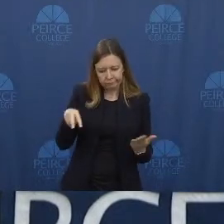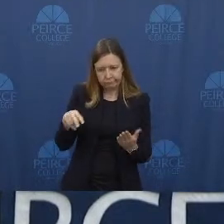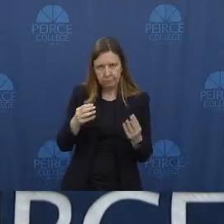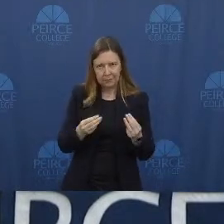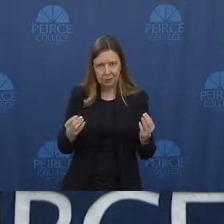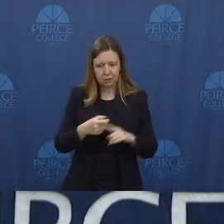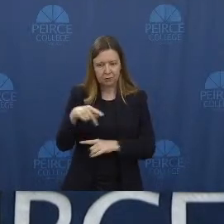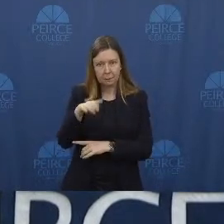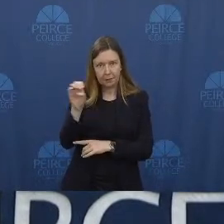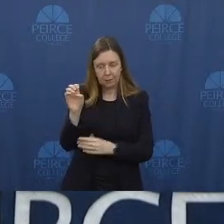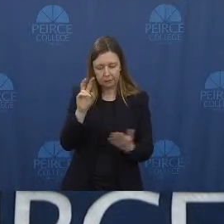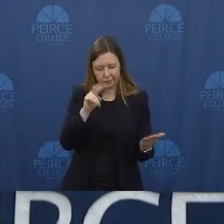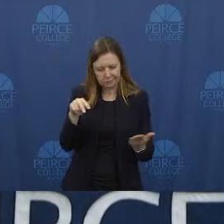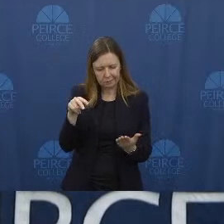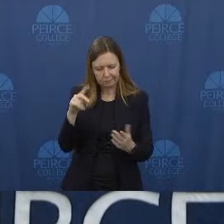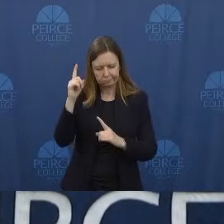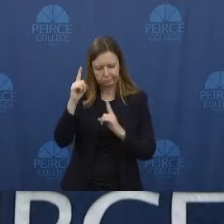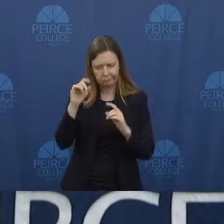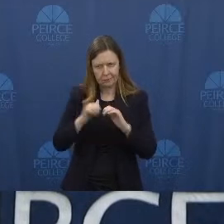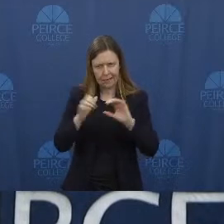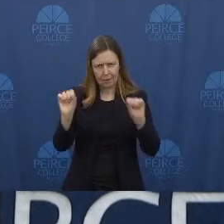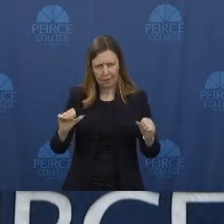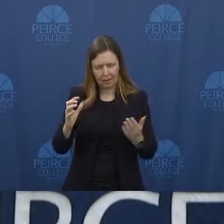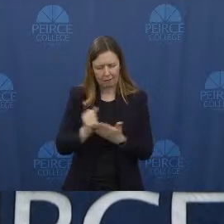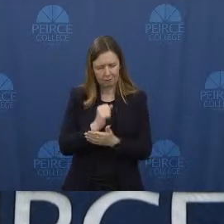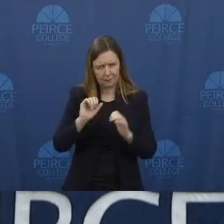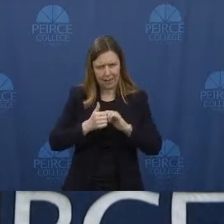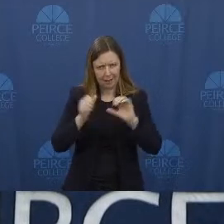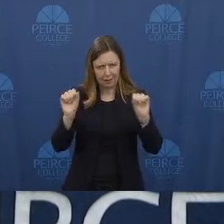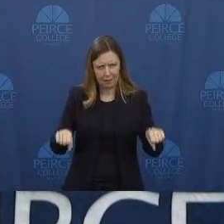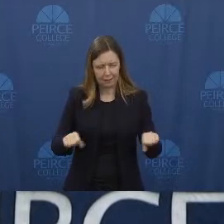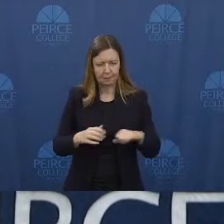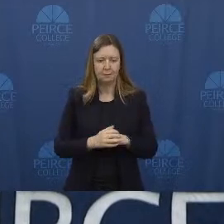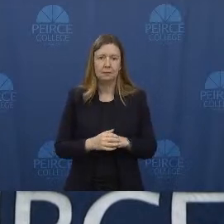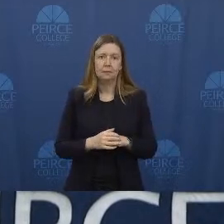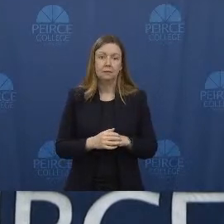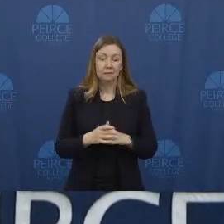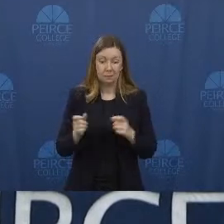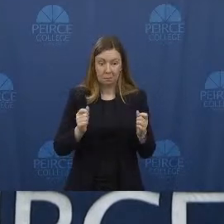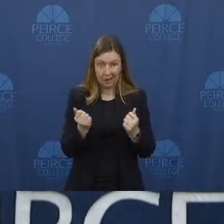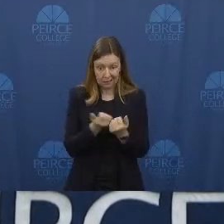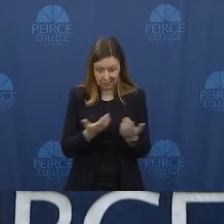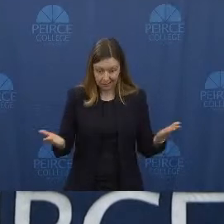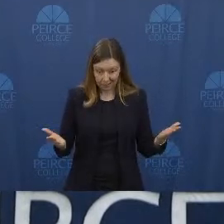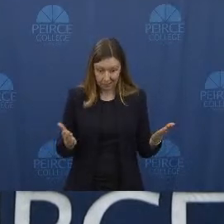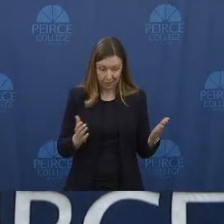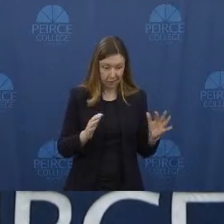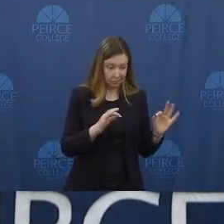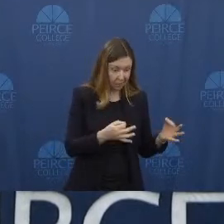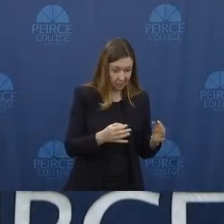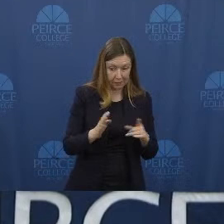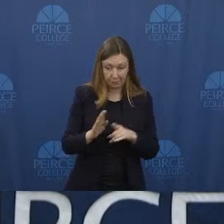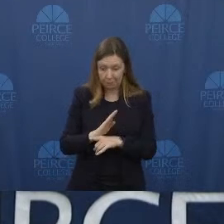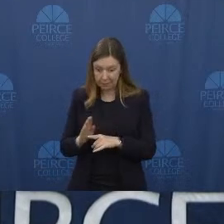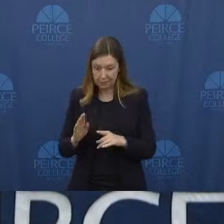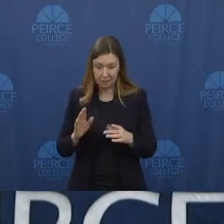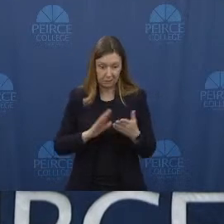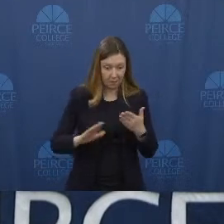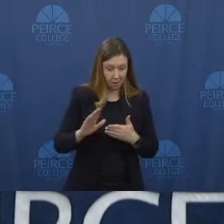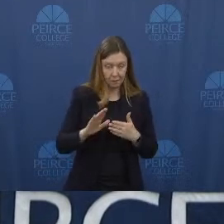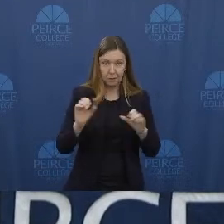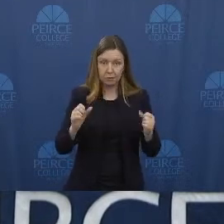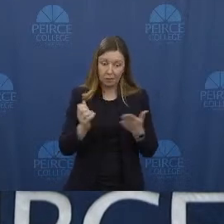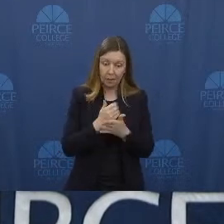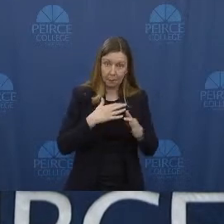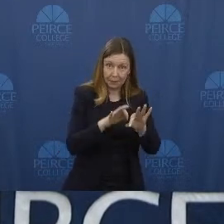and wondering, how could I do it? Could I manage everything? Could I get my degree and still be a